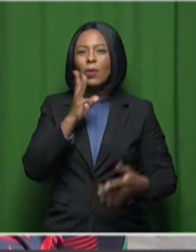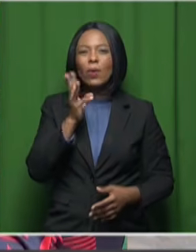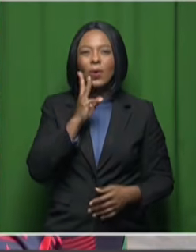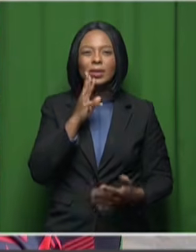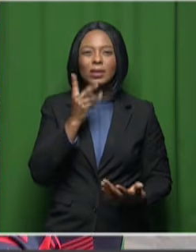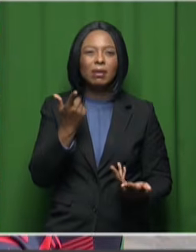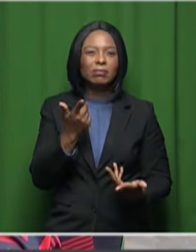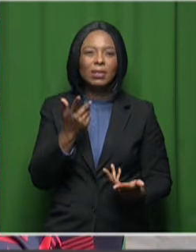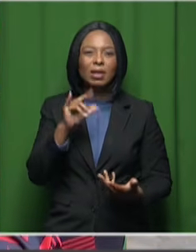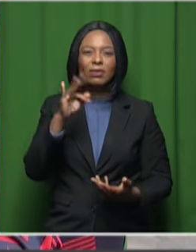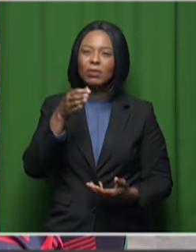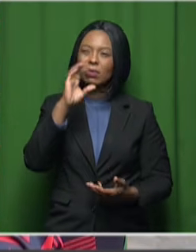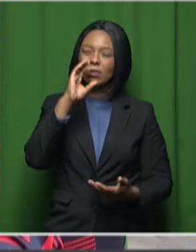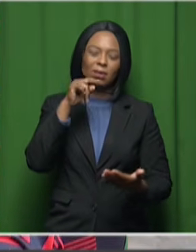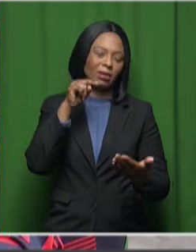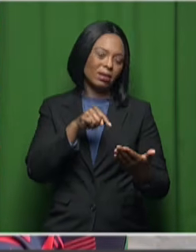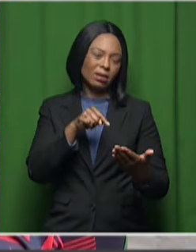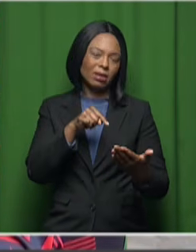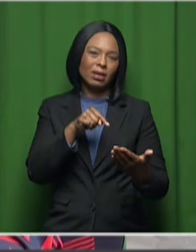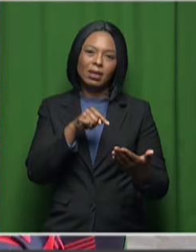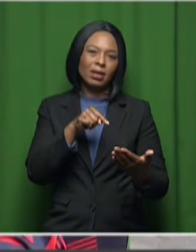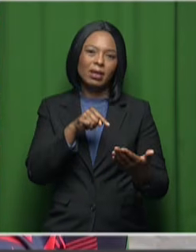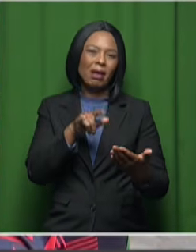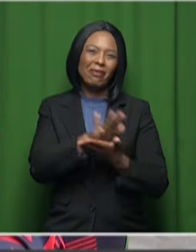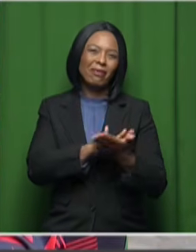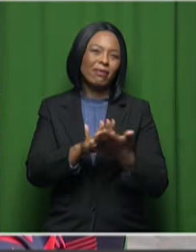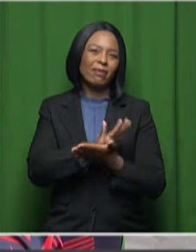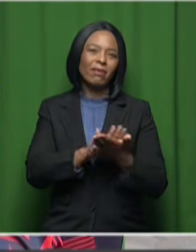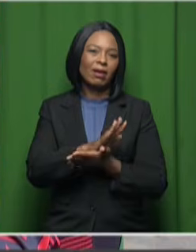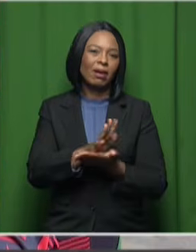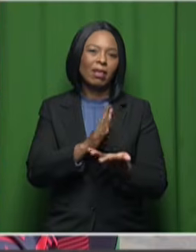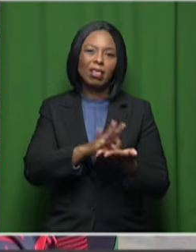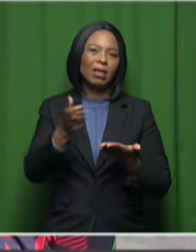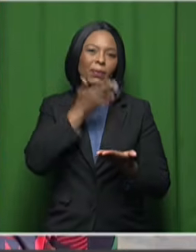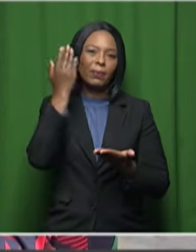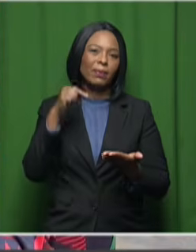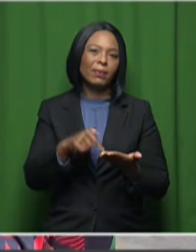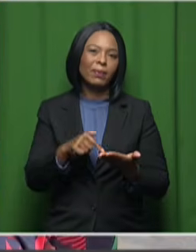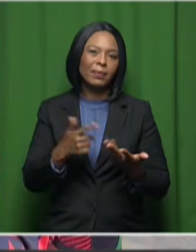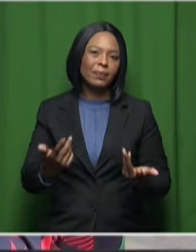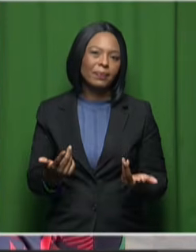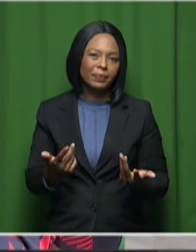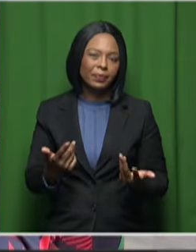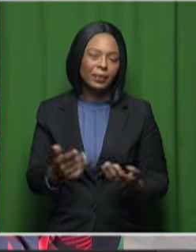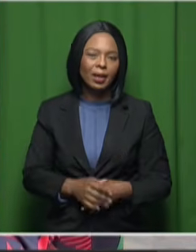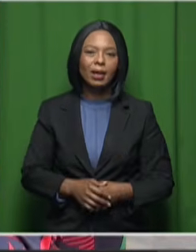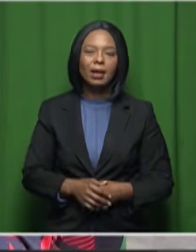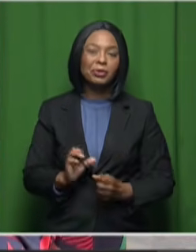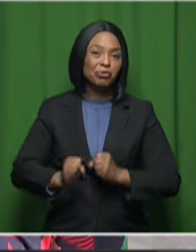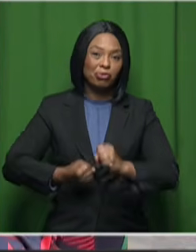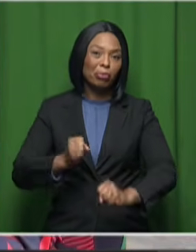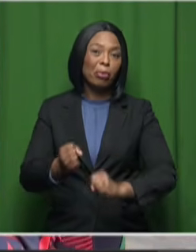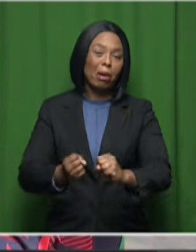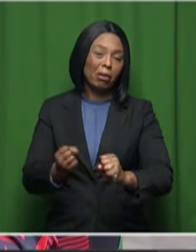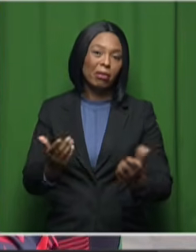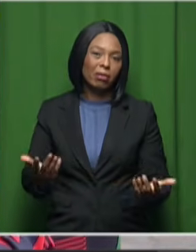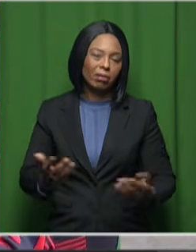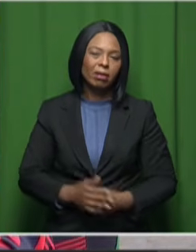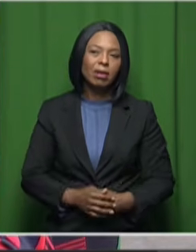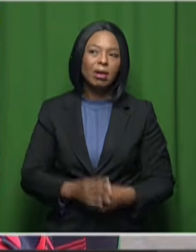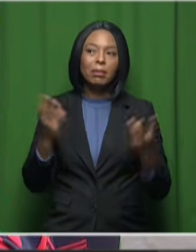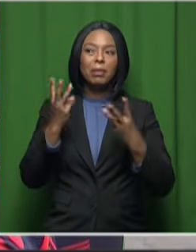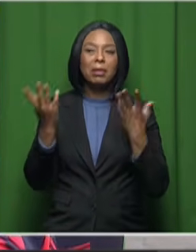And then, so we are struggling. And then people that maybe they have a better